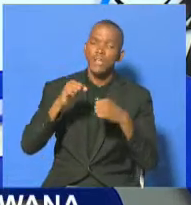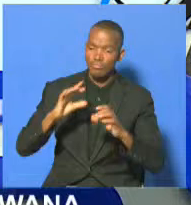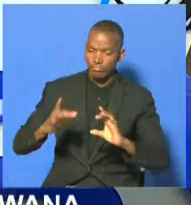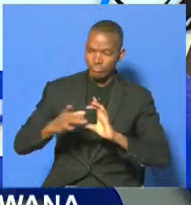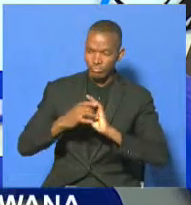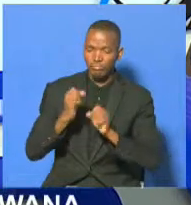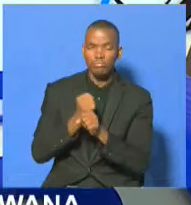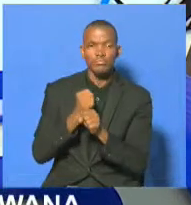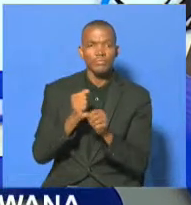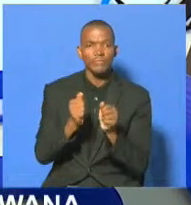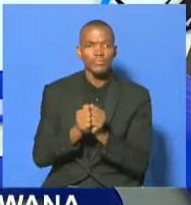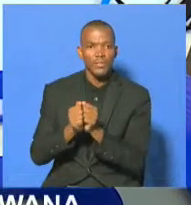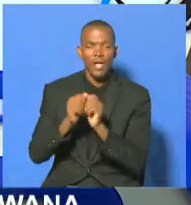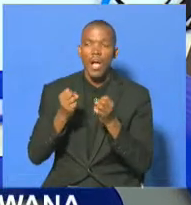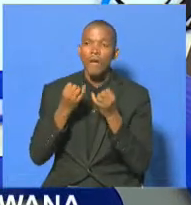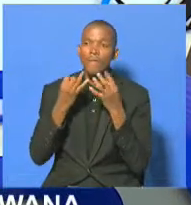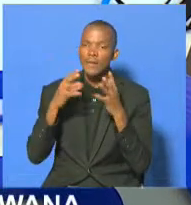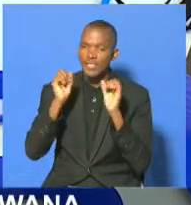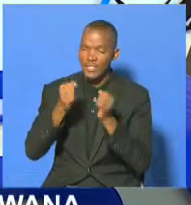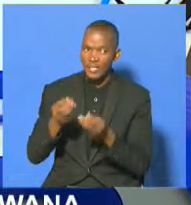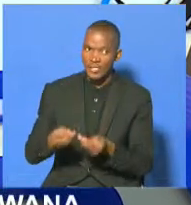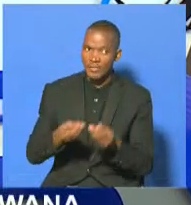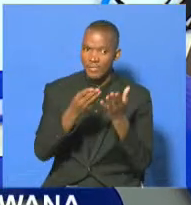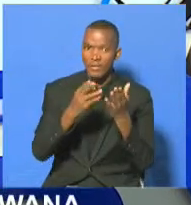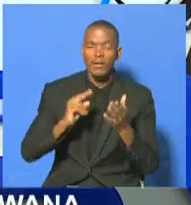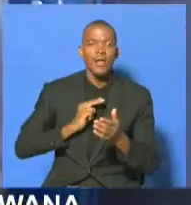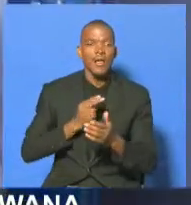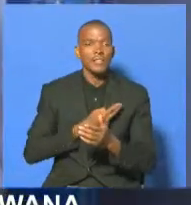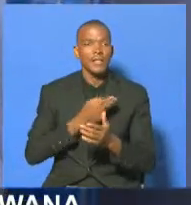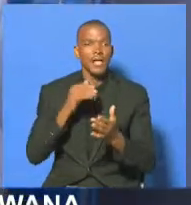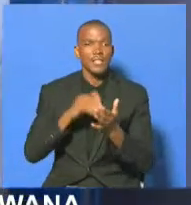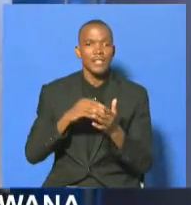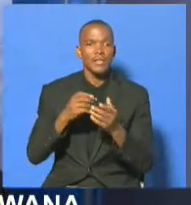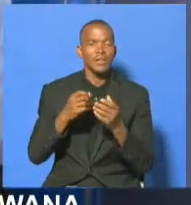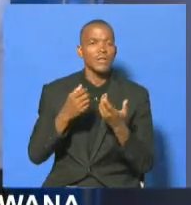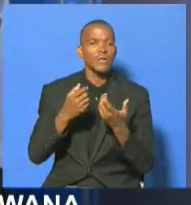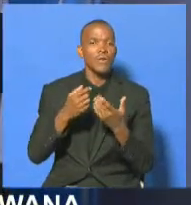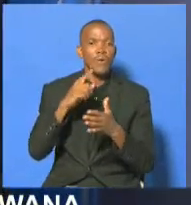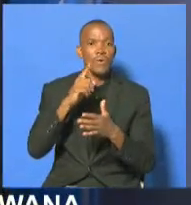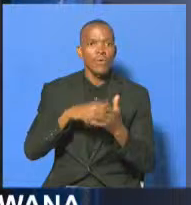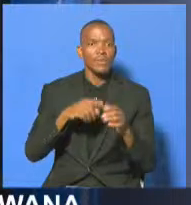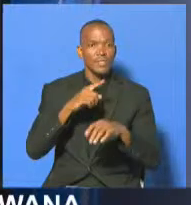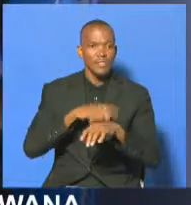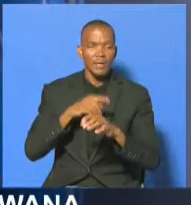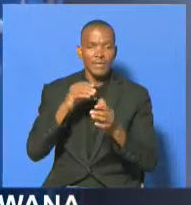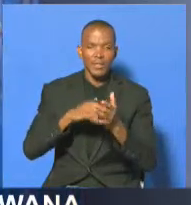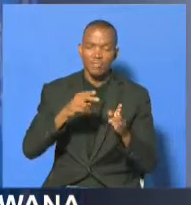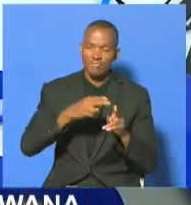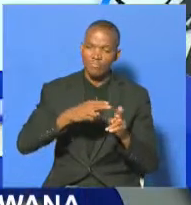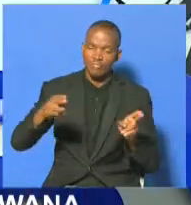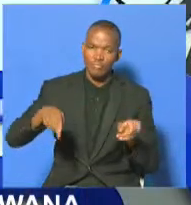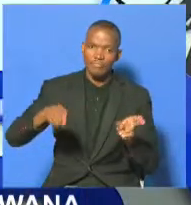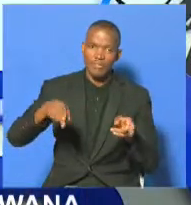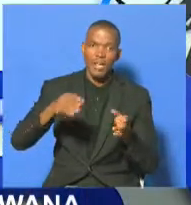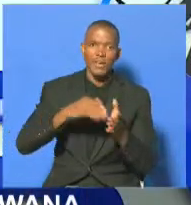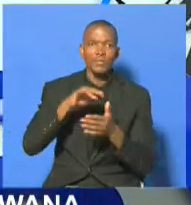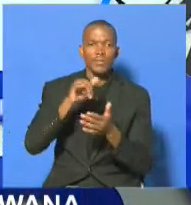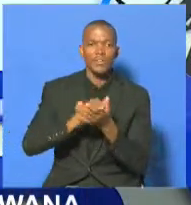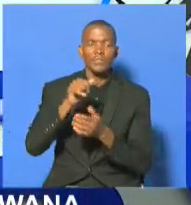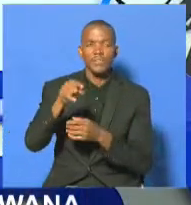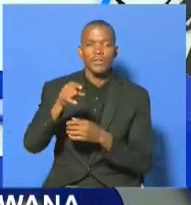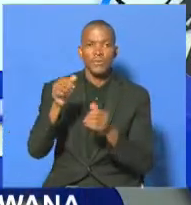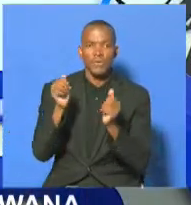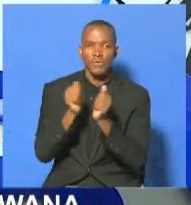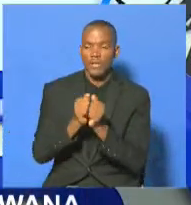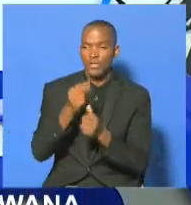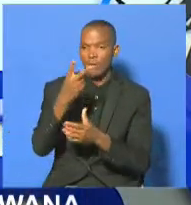cooperate, how much they can supply us, and in what time or period. Into the directive of the